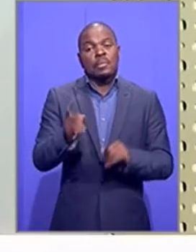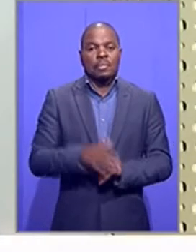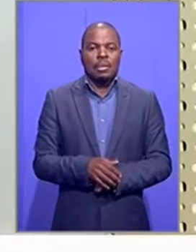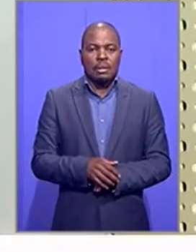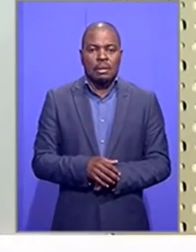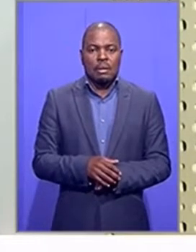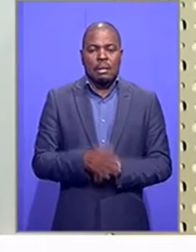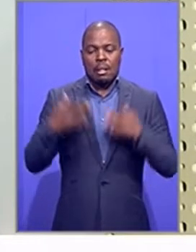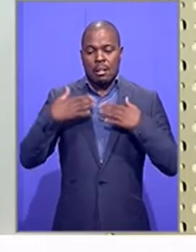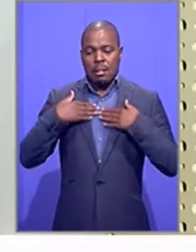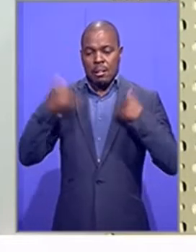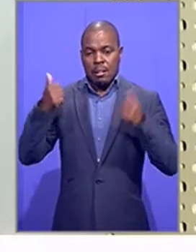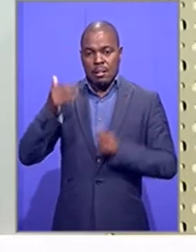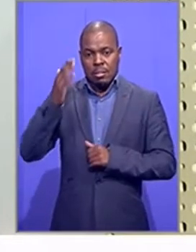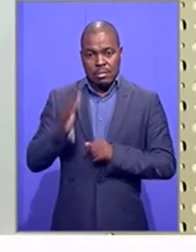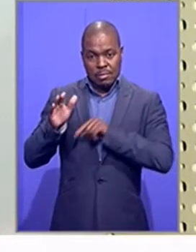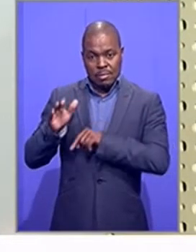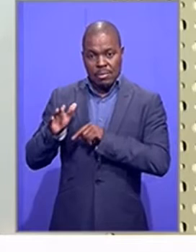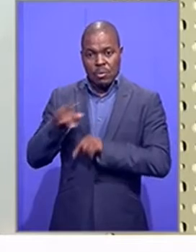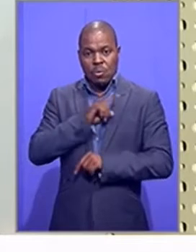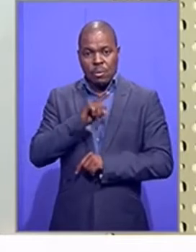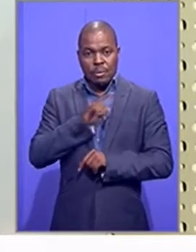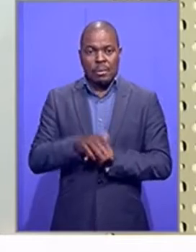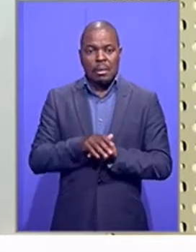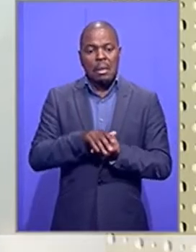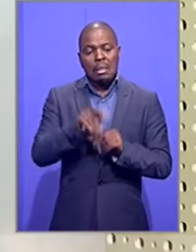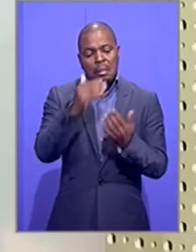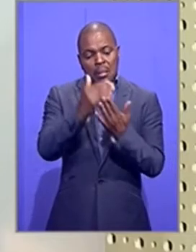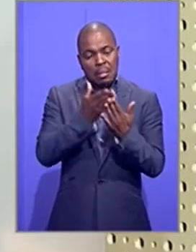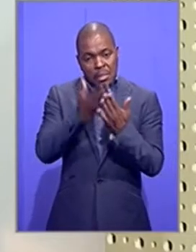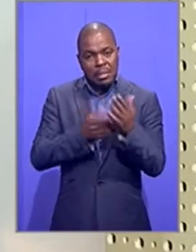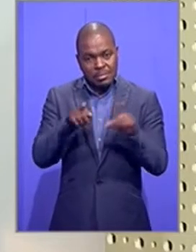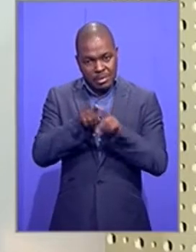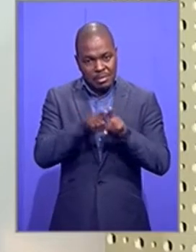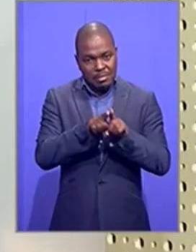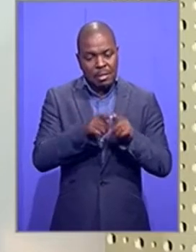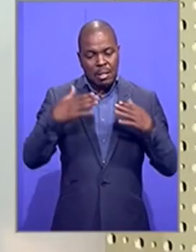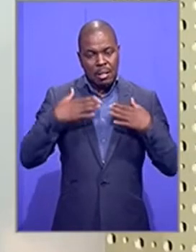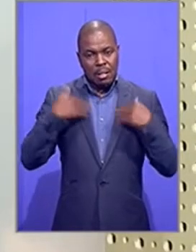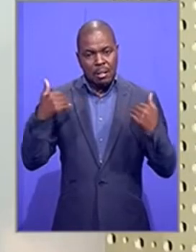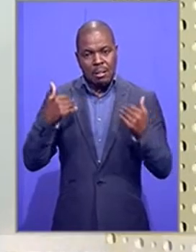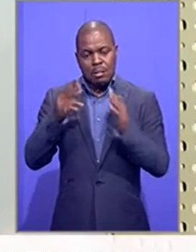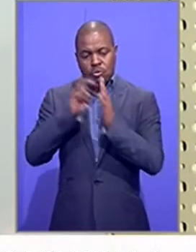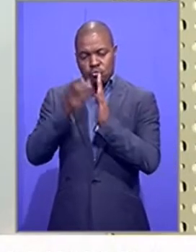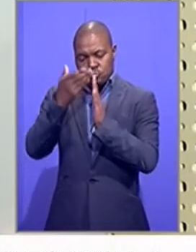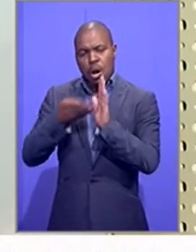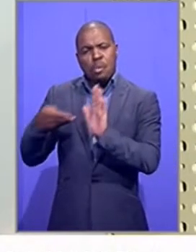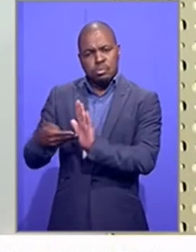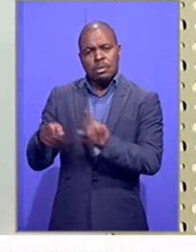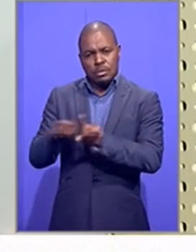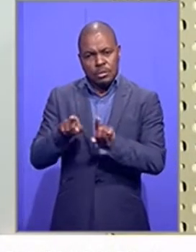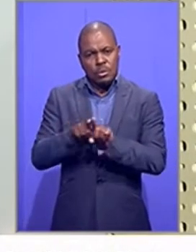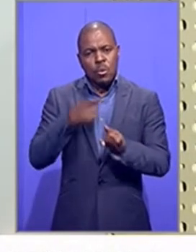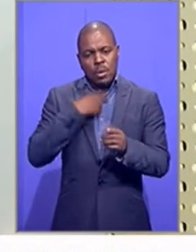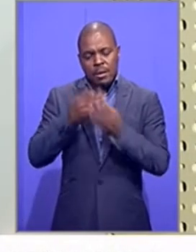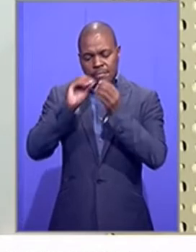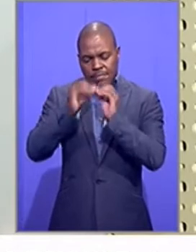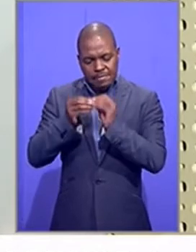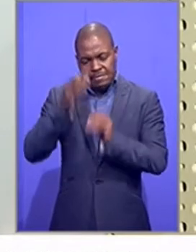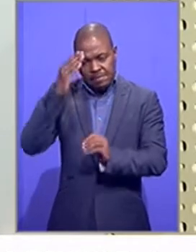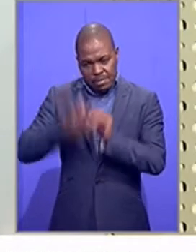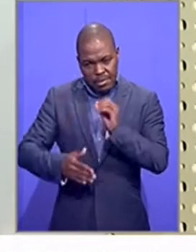from the health side, because these provisions are also there in in the health regulations, this would now have been concluded, have